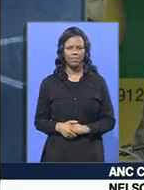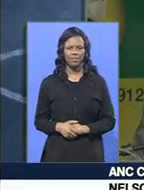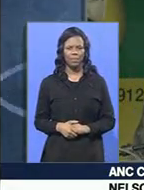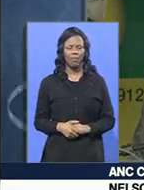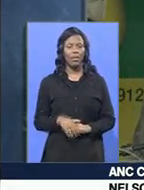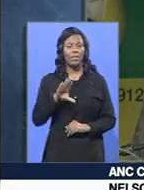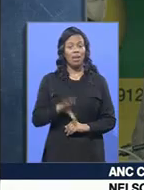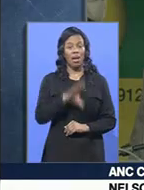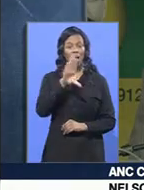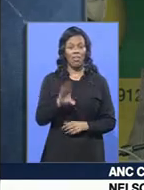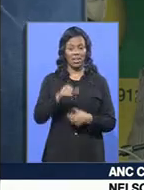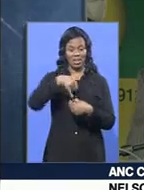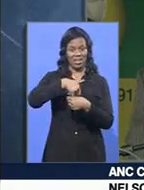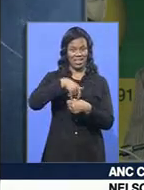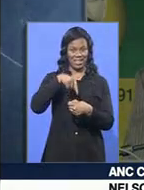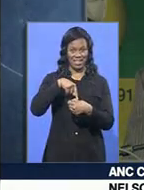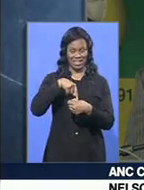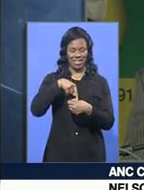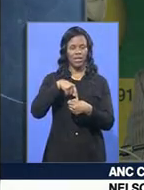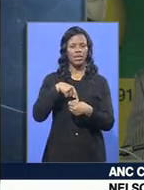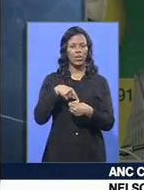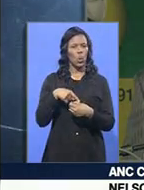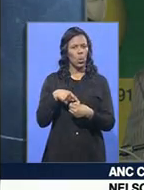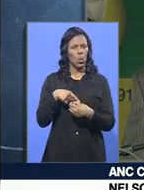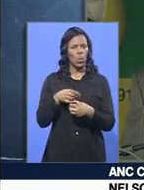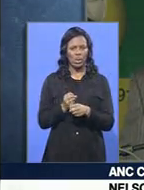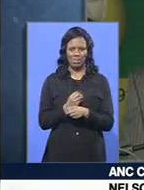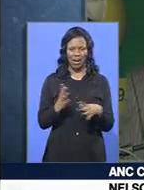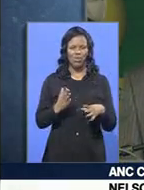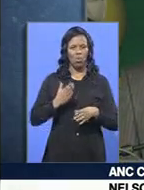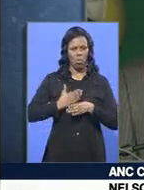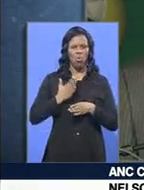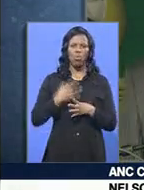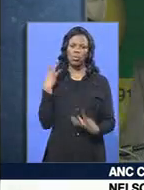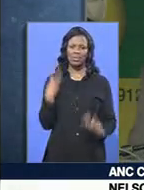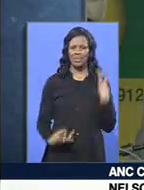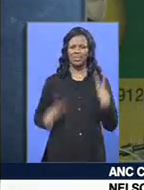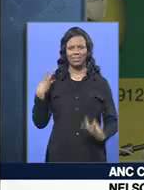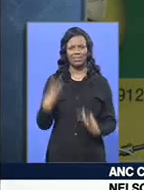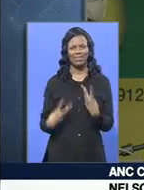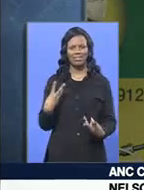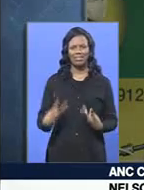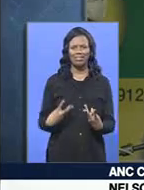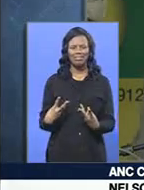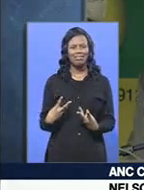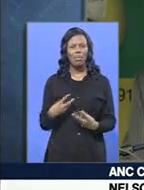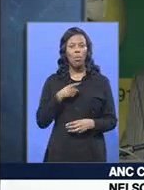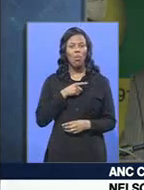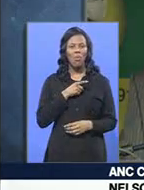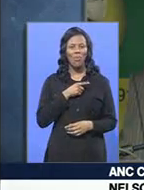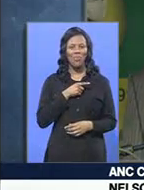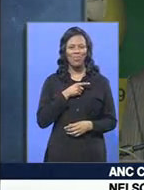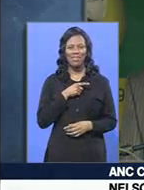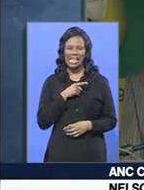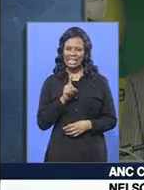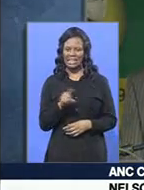Domestically, he had to start work to prepare for the restoration of the